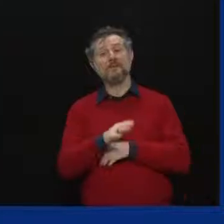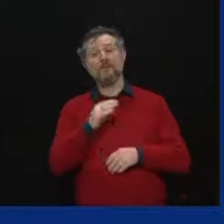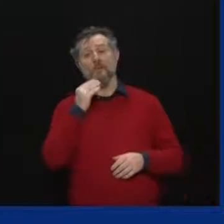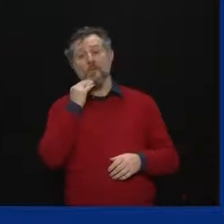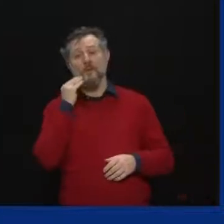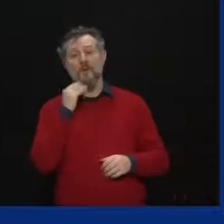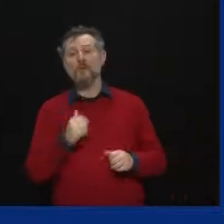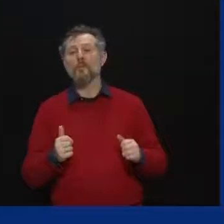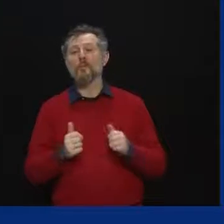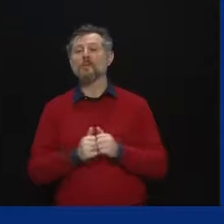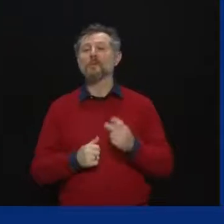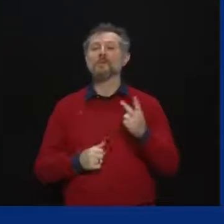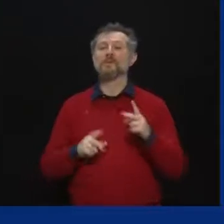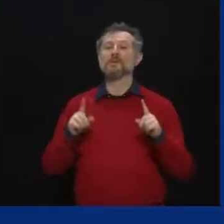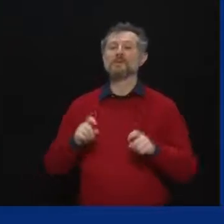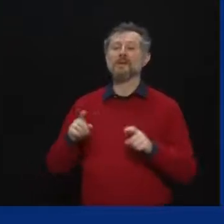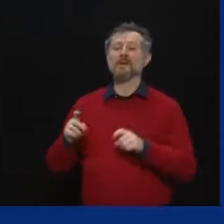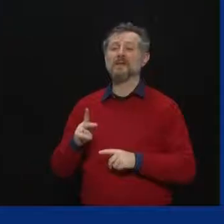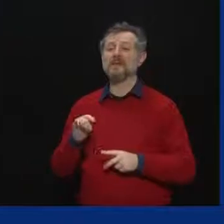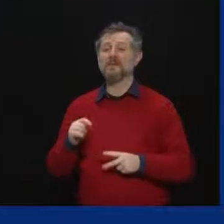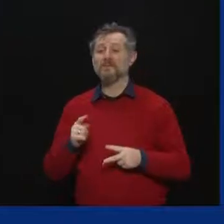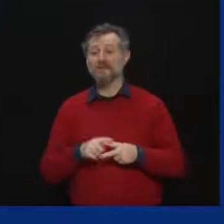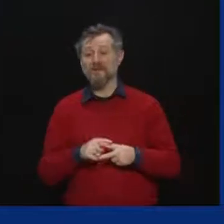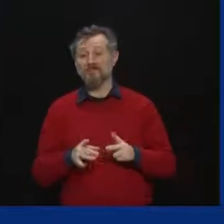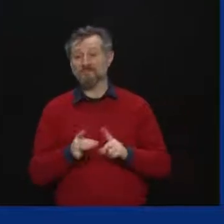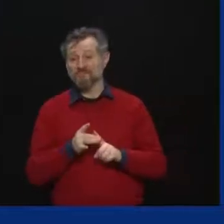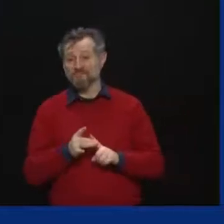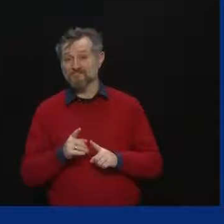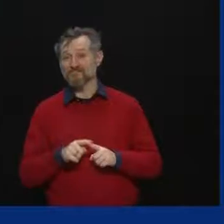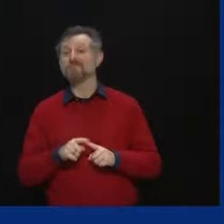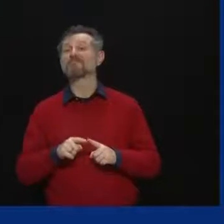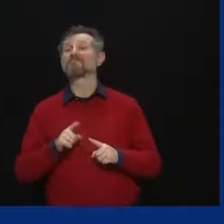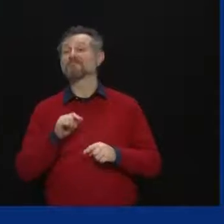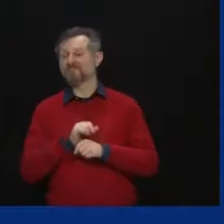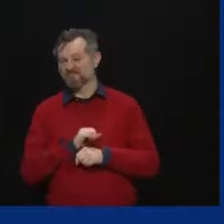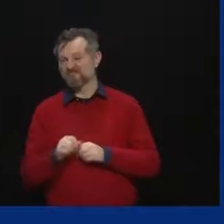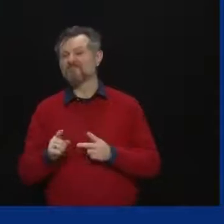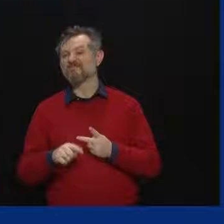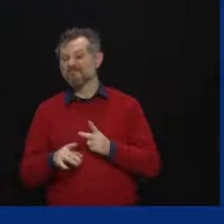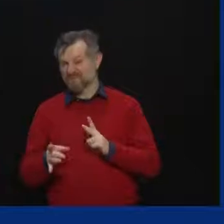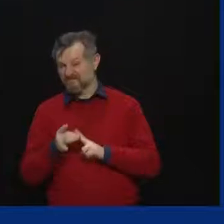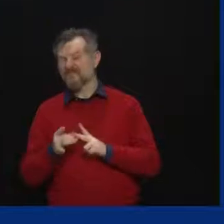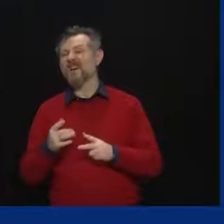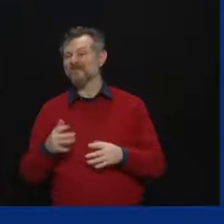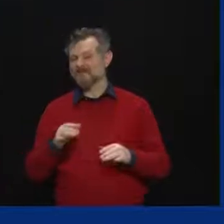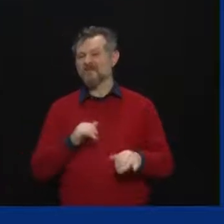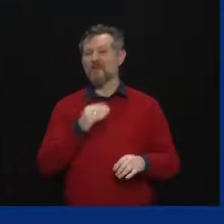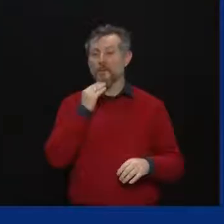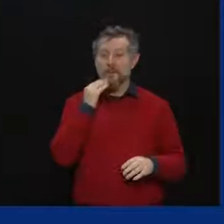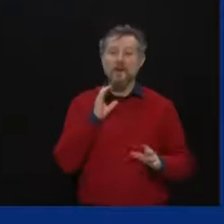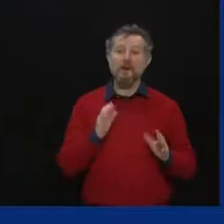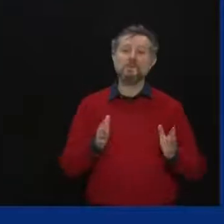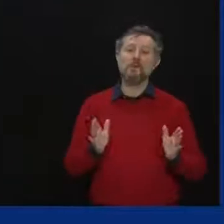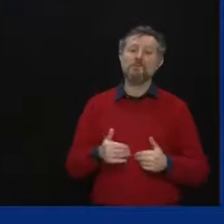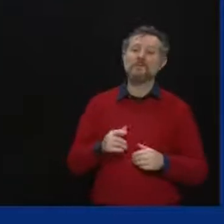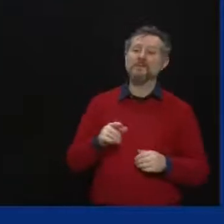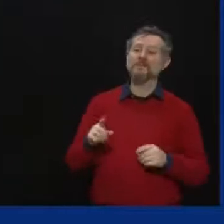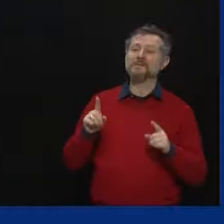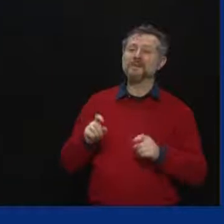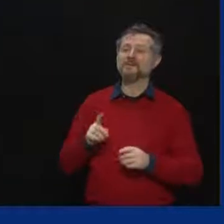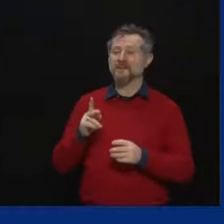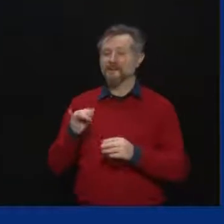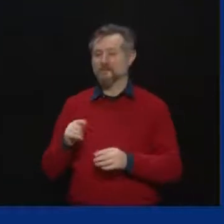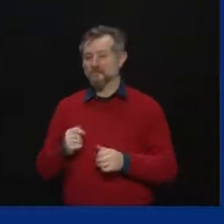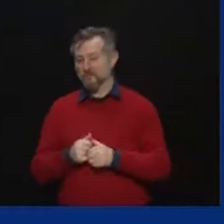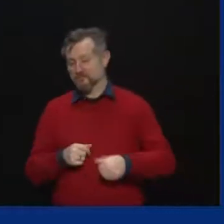kits. Children test positive, we know it, someone in the classroom, the kids in the classroom will be sent home with testing kits. So we're